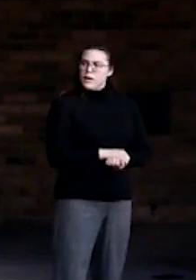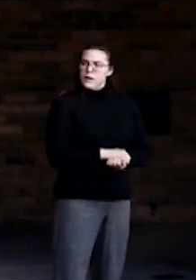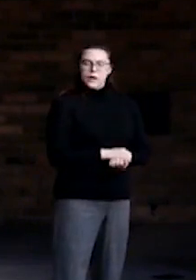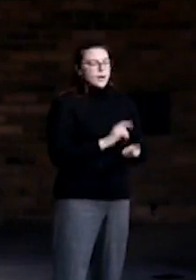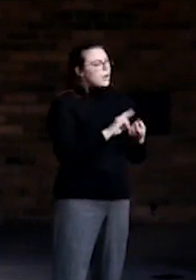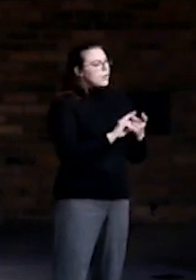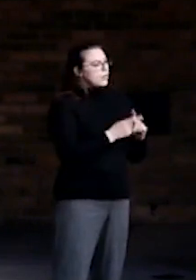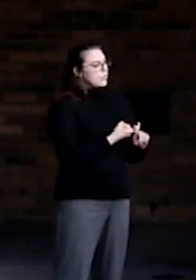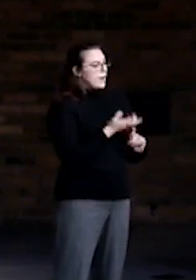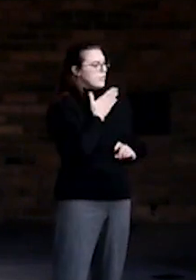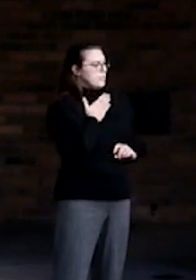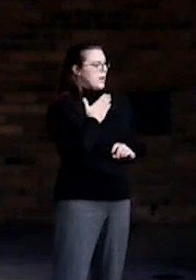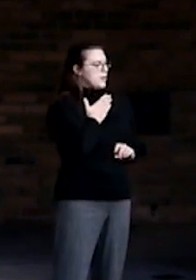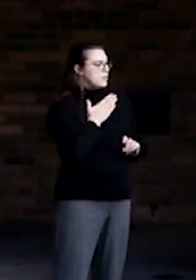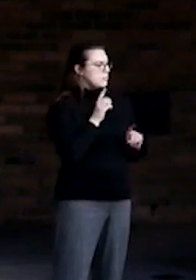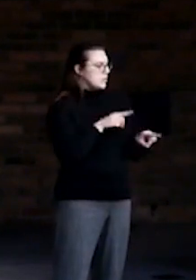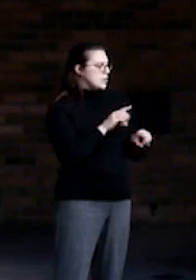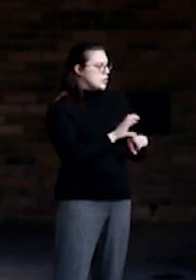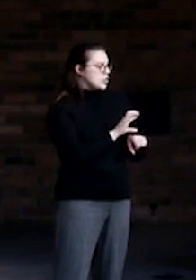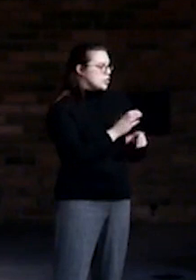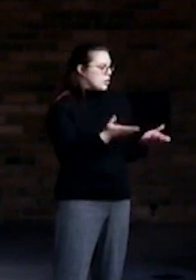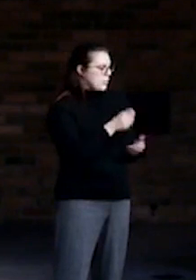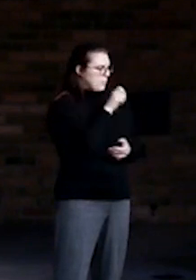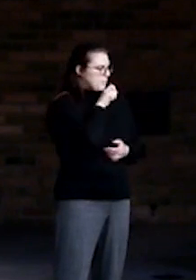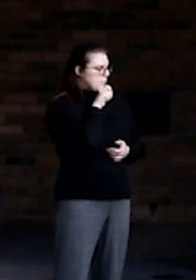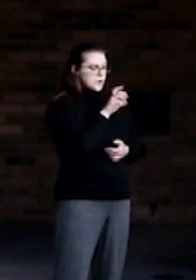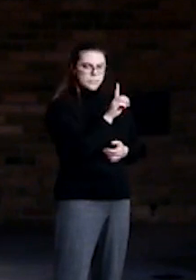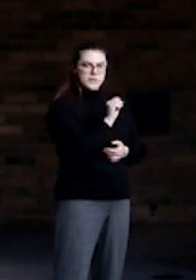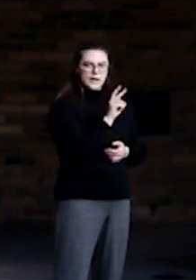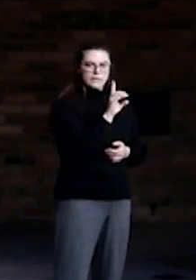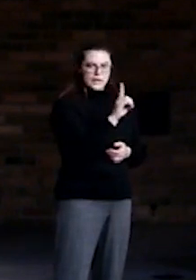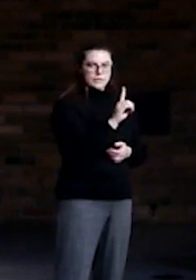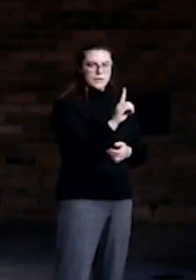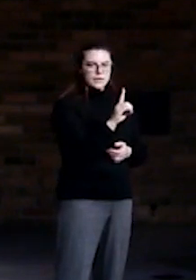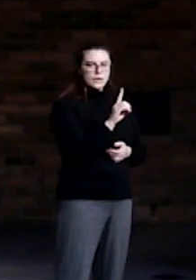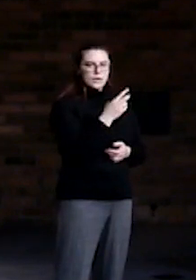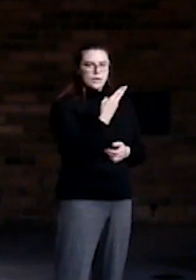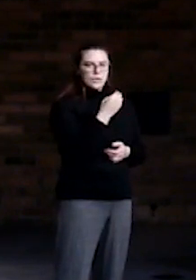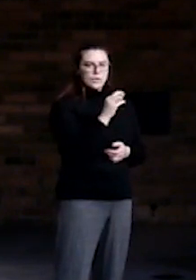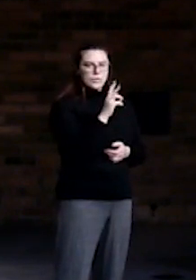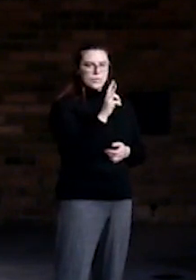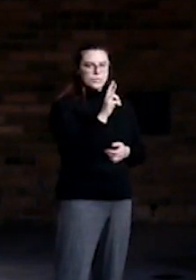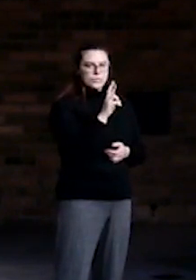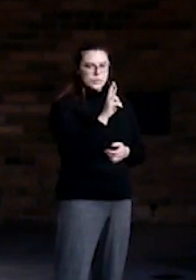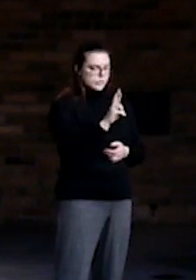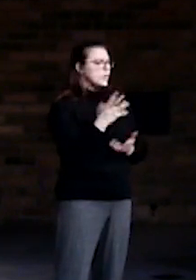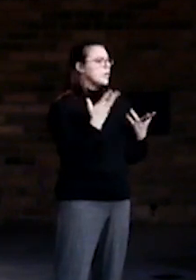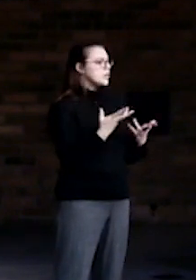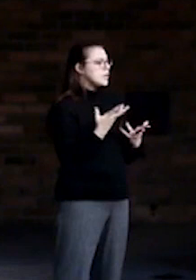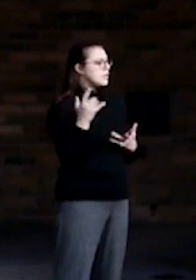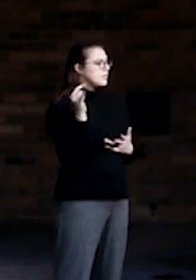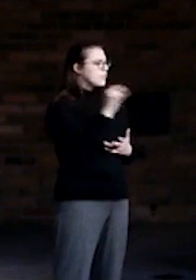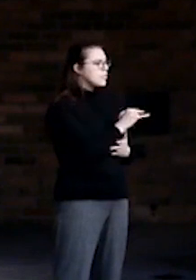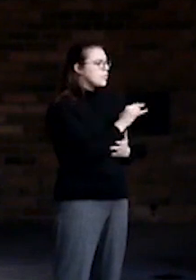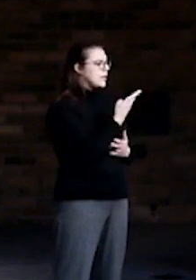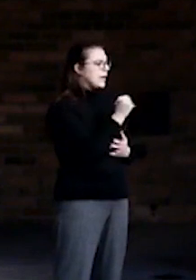a friend of mine who went to church here, our bishop, David Roller, who grew up here in Spring Arbor, who I knew really well, flew to Haiti. And I go to